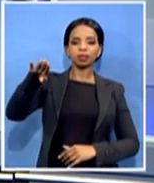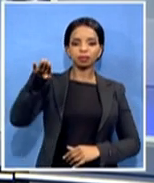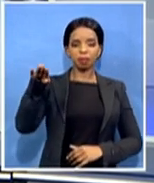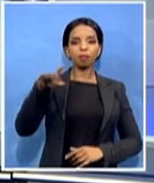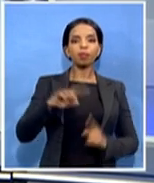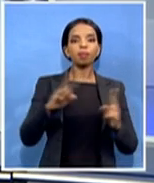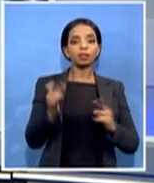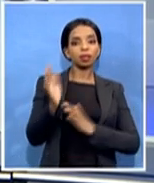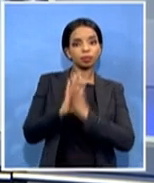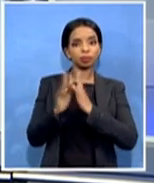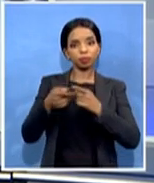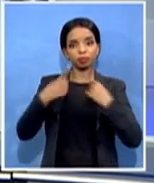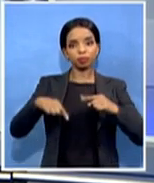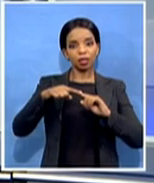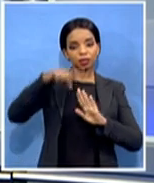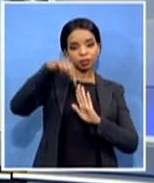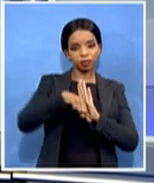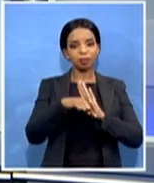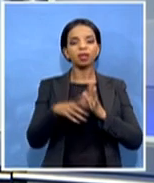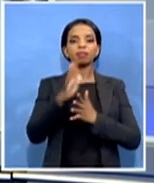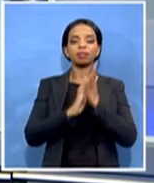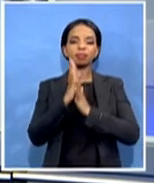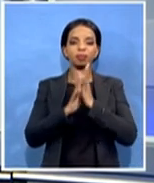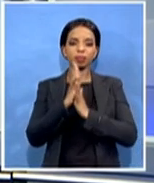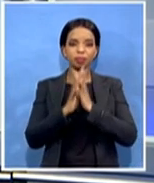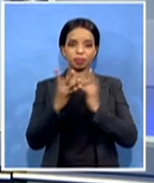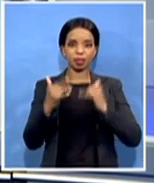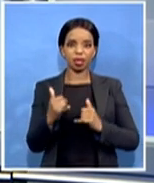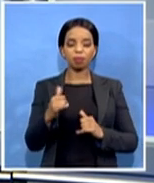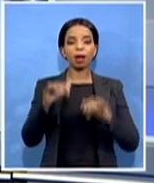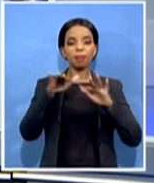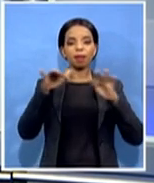protector now probing this matter. Sibongile Besani, head of ANC Presidency.